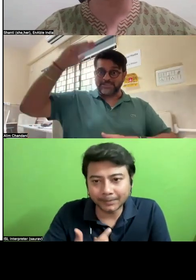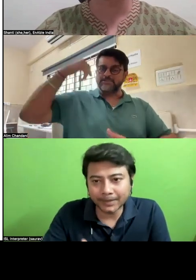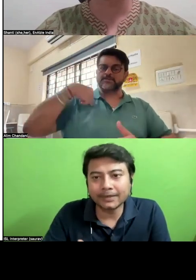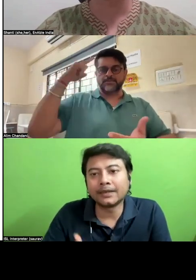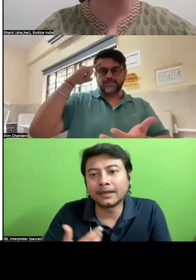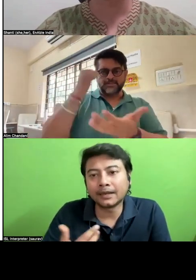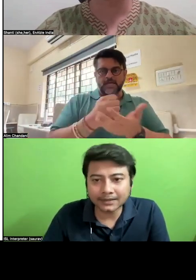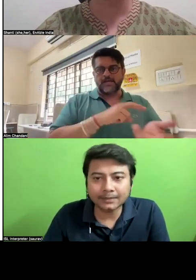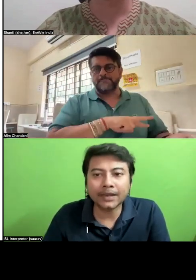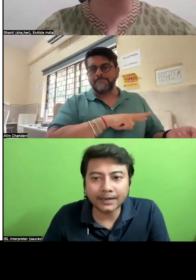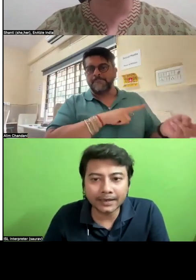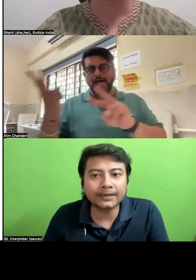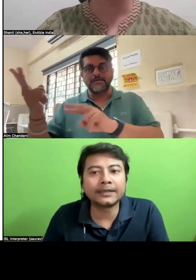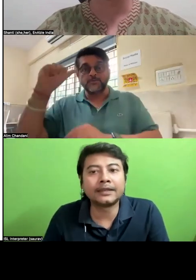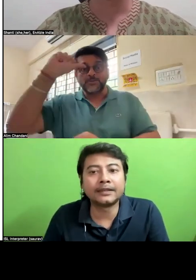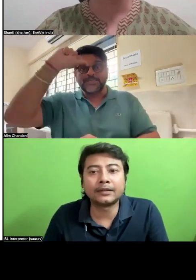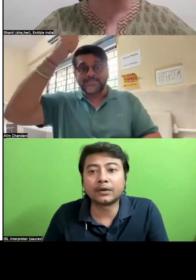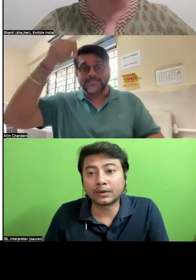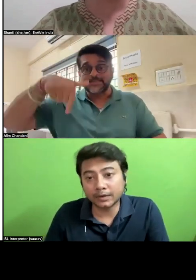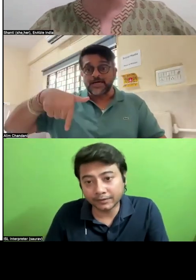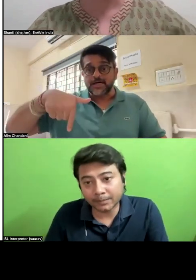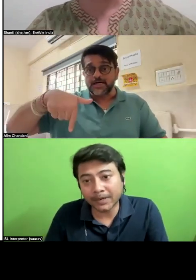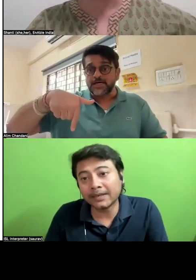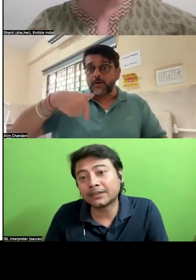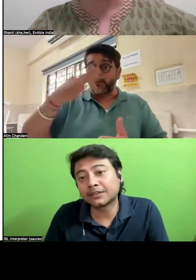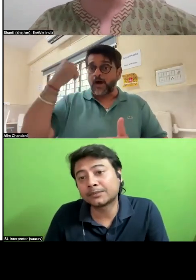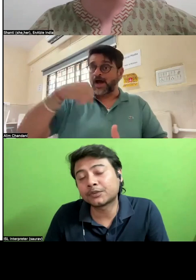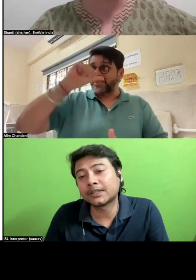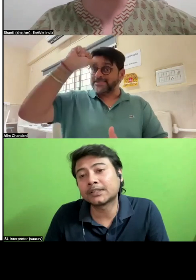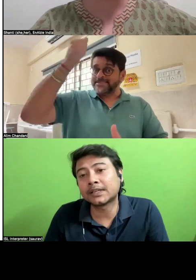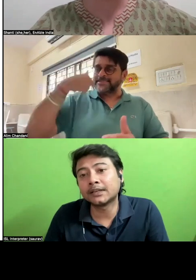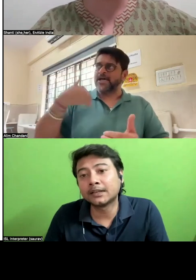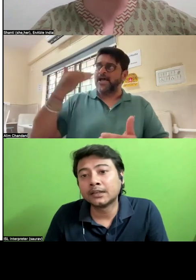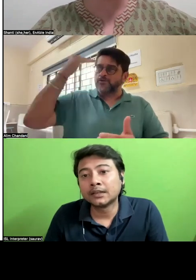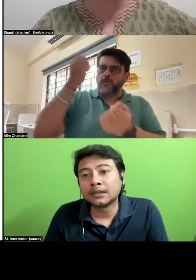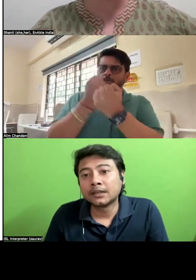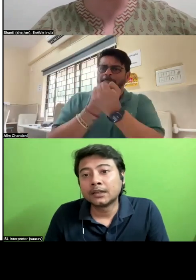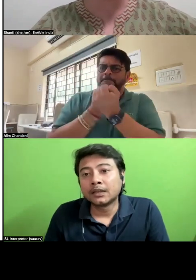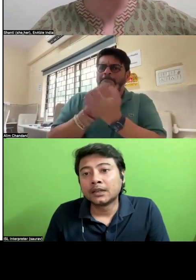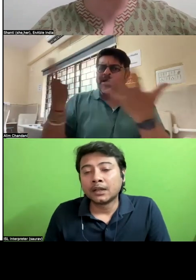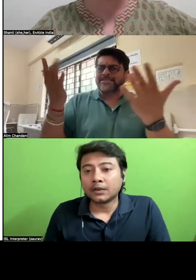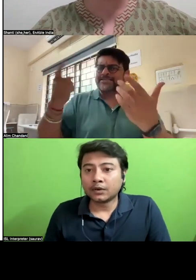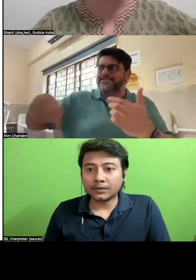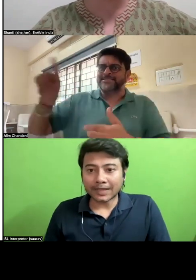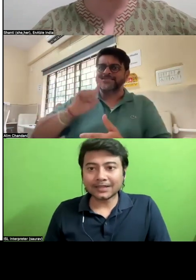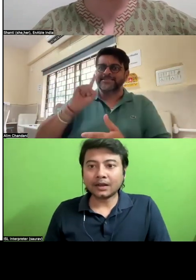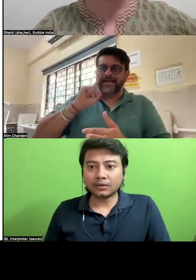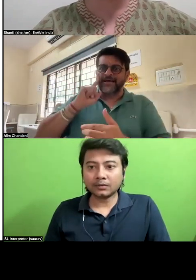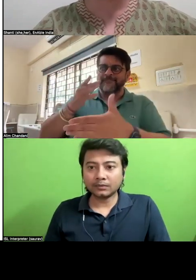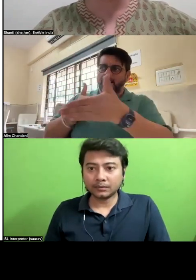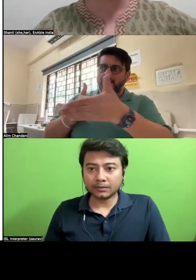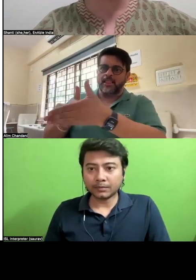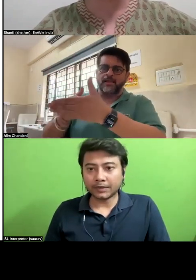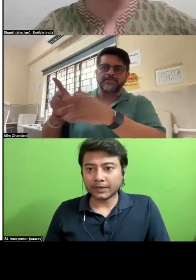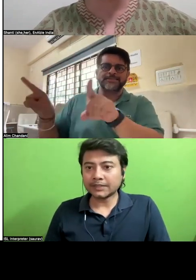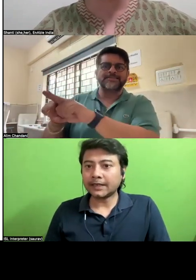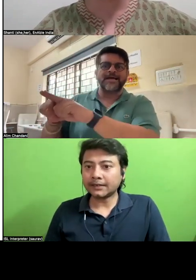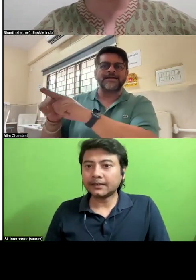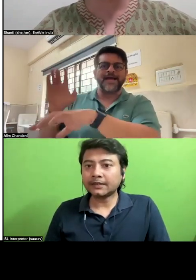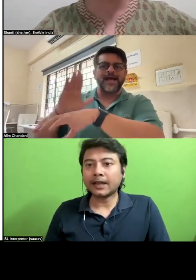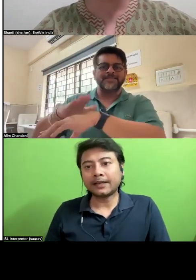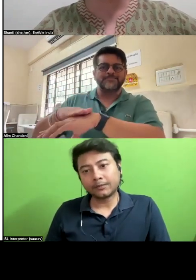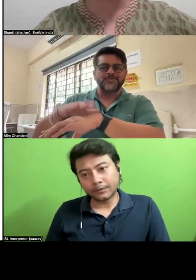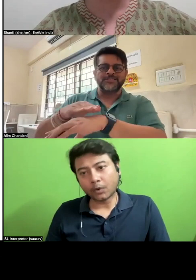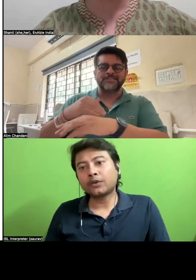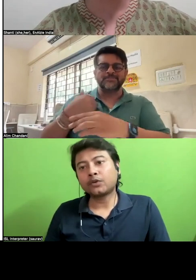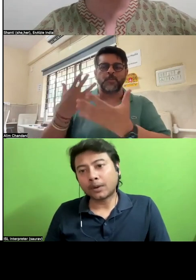understand independently, understand my identity, develop my leadership skills. And, that's how years